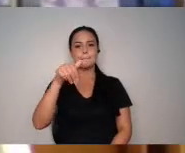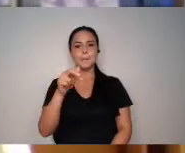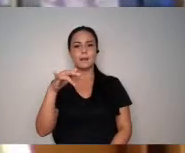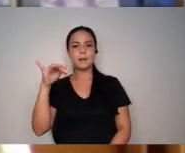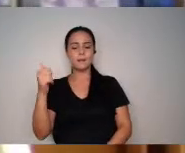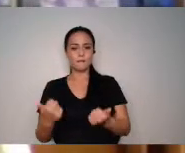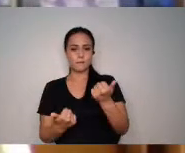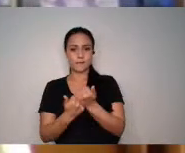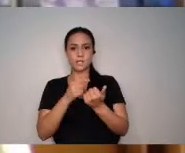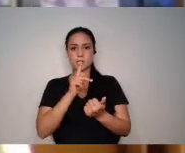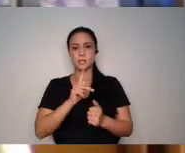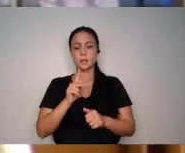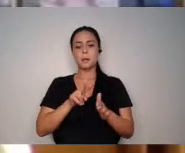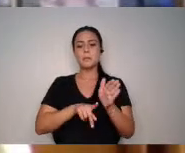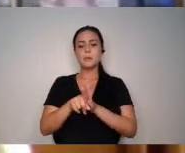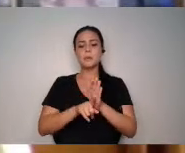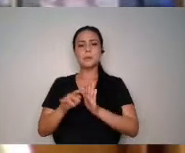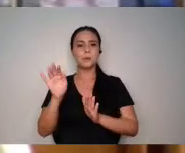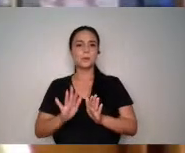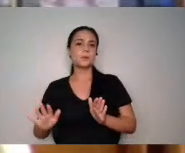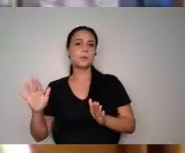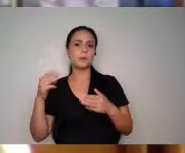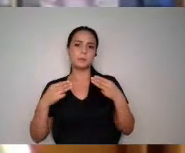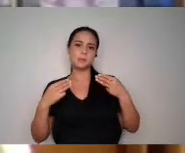Aparecida Gurgel, Deputy